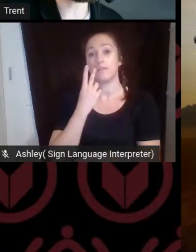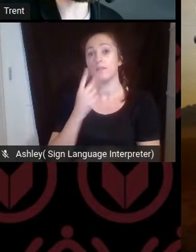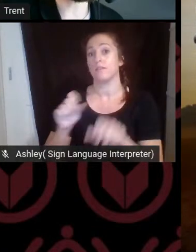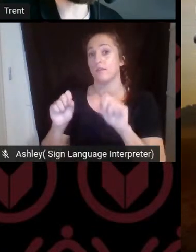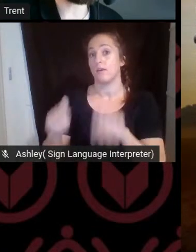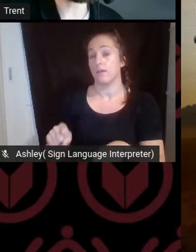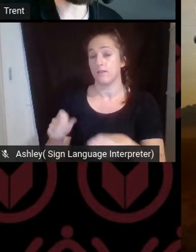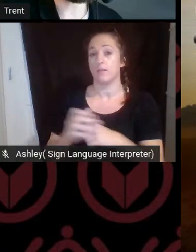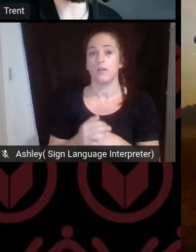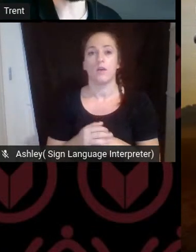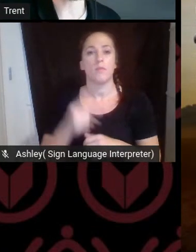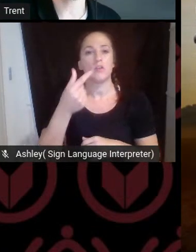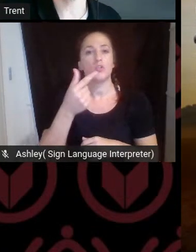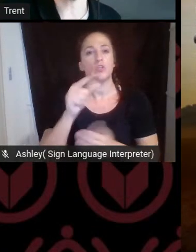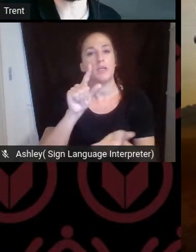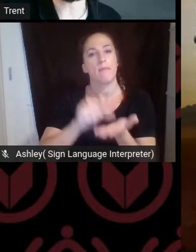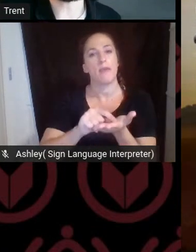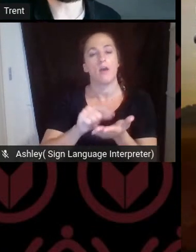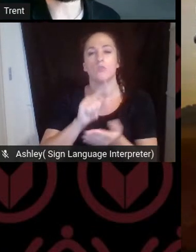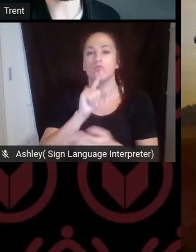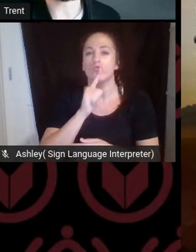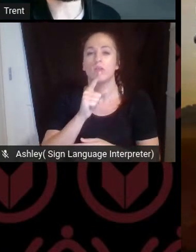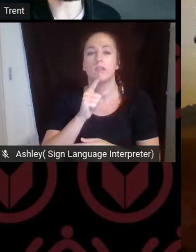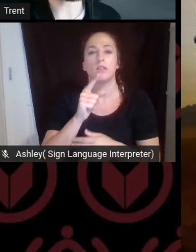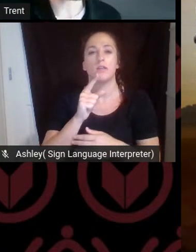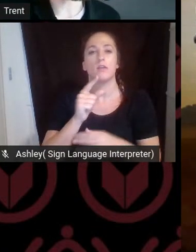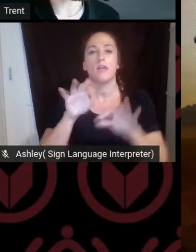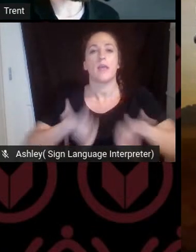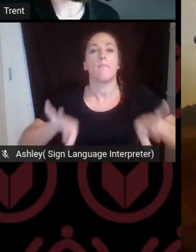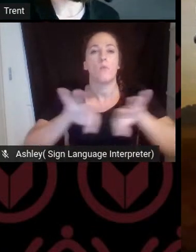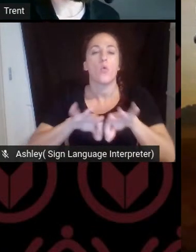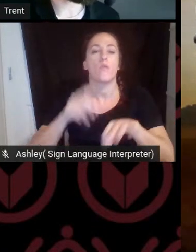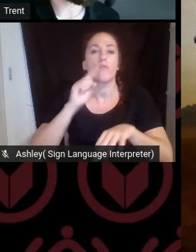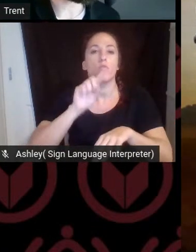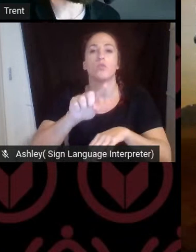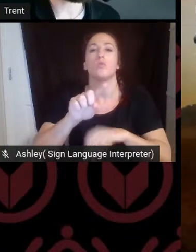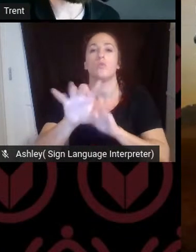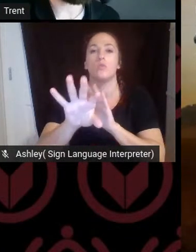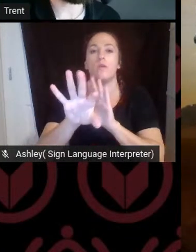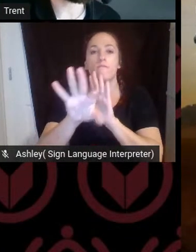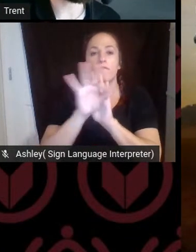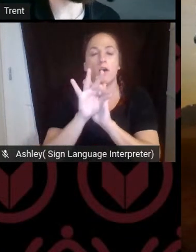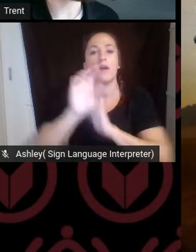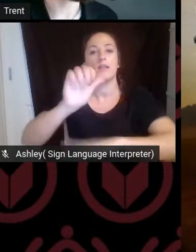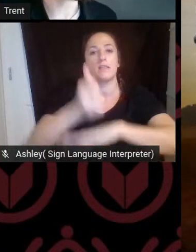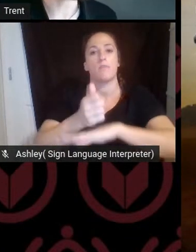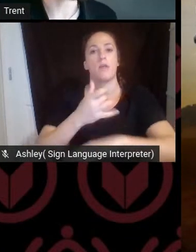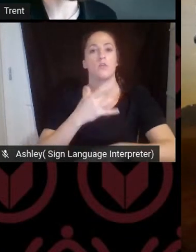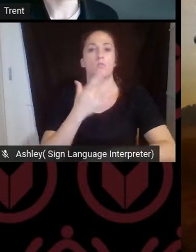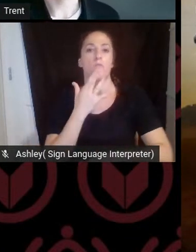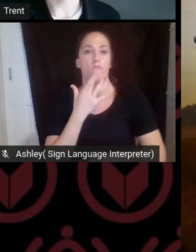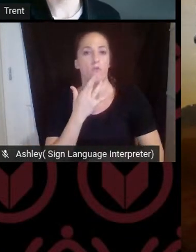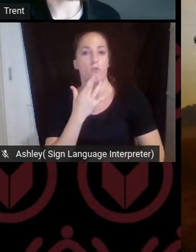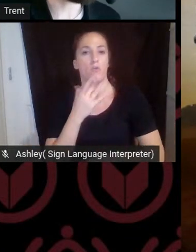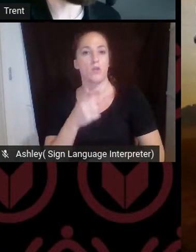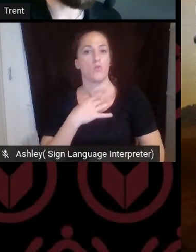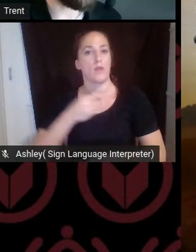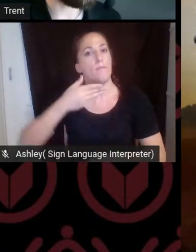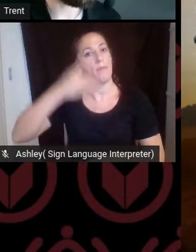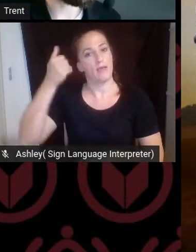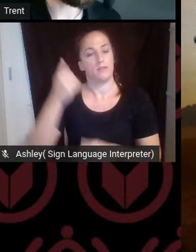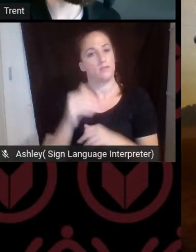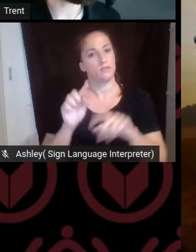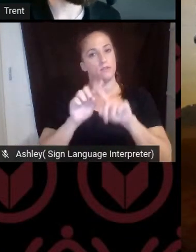trick here is to find a setup that works for you, that improves your productivity and organization. There are a bunch